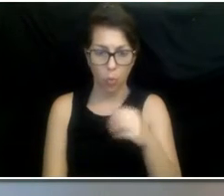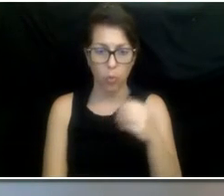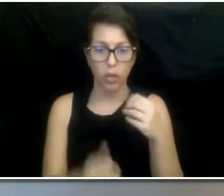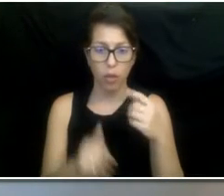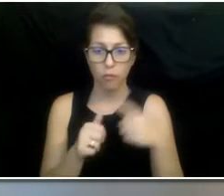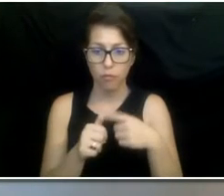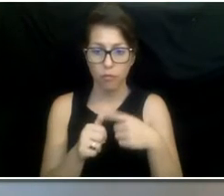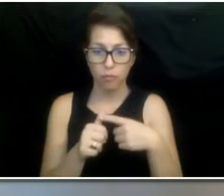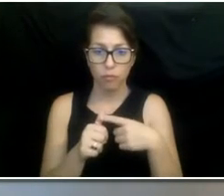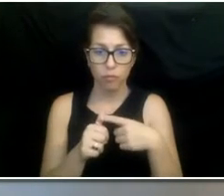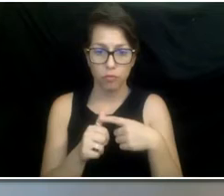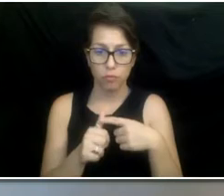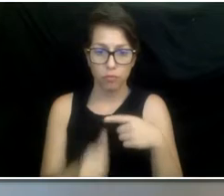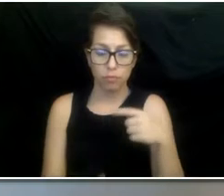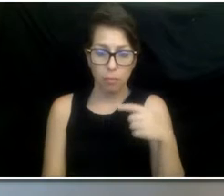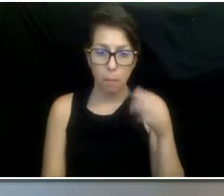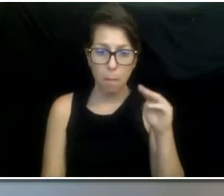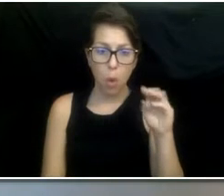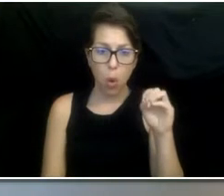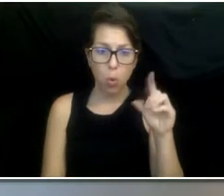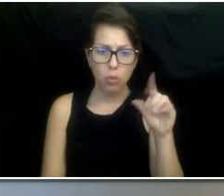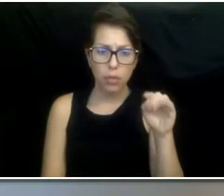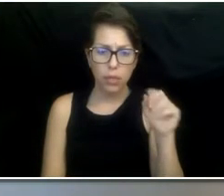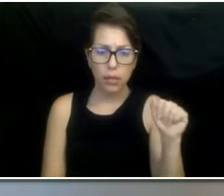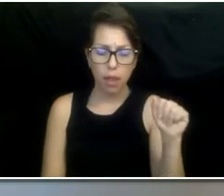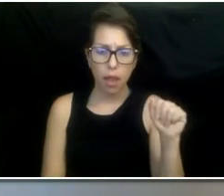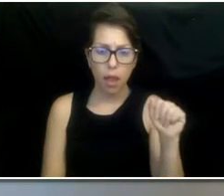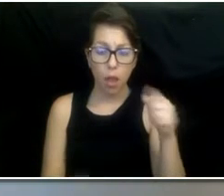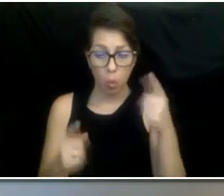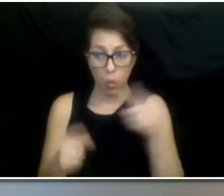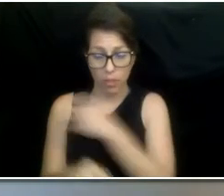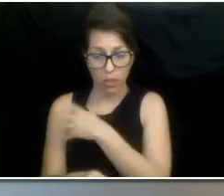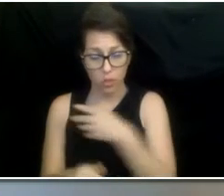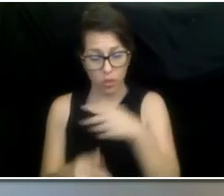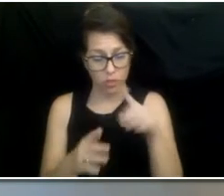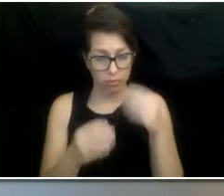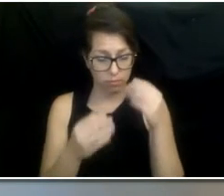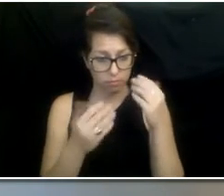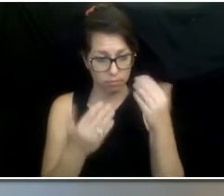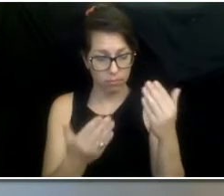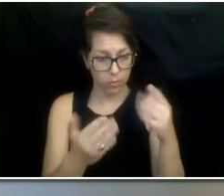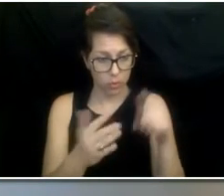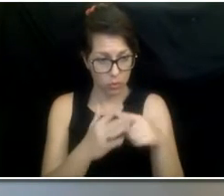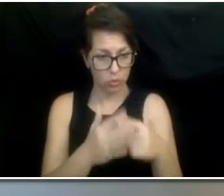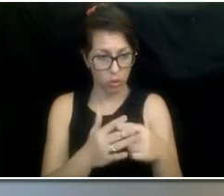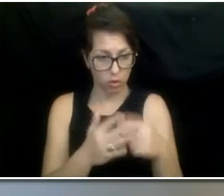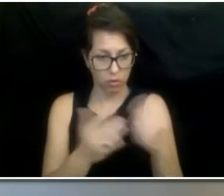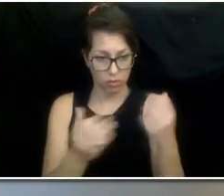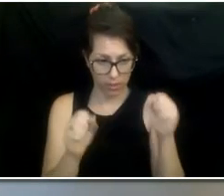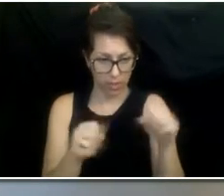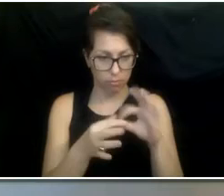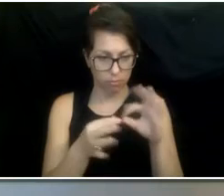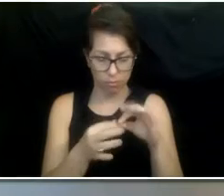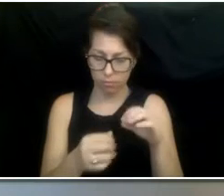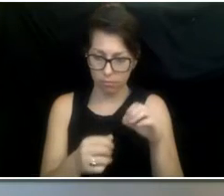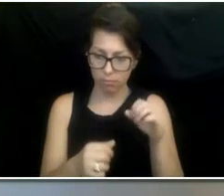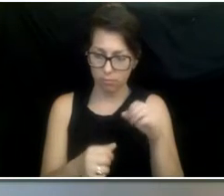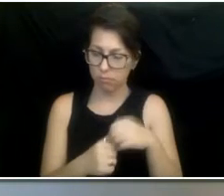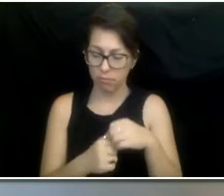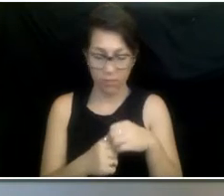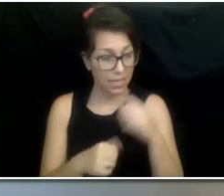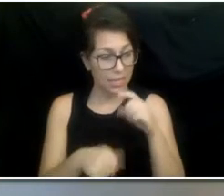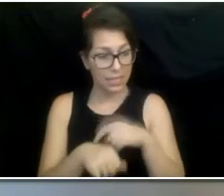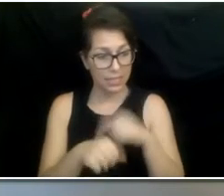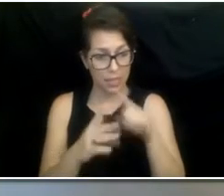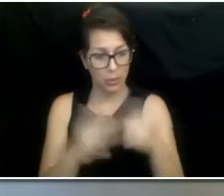today and an special thank you to all of you that have lasted so long into this very lengthy meeting and are still attuned The Legal